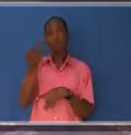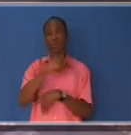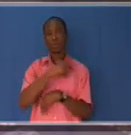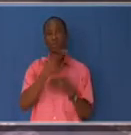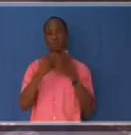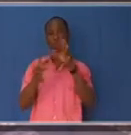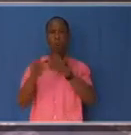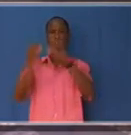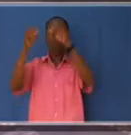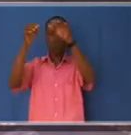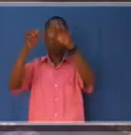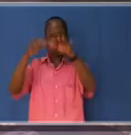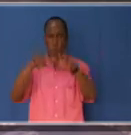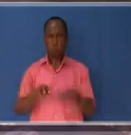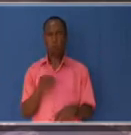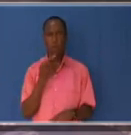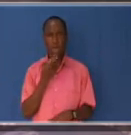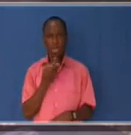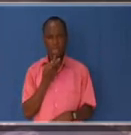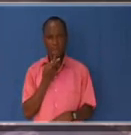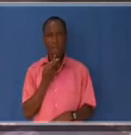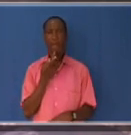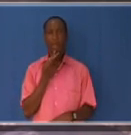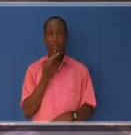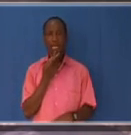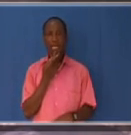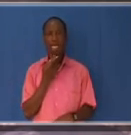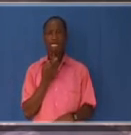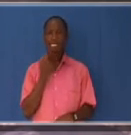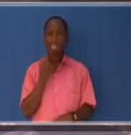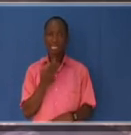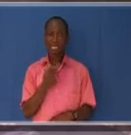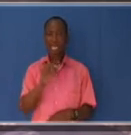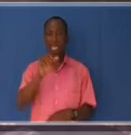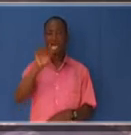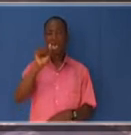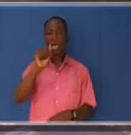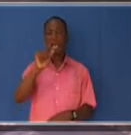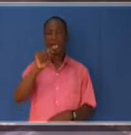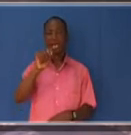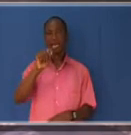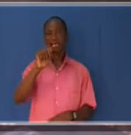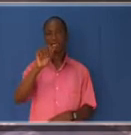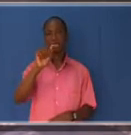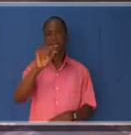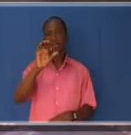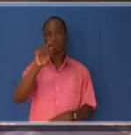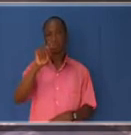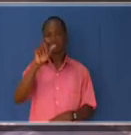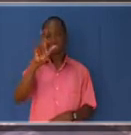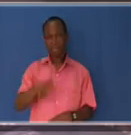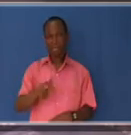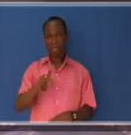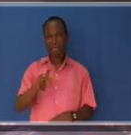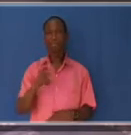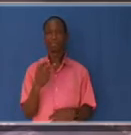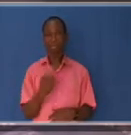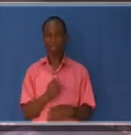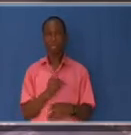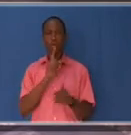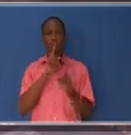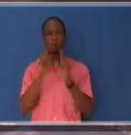enti odifo no a yankopon ma Moses twro no ho ase no eh Jesus Christ eh